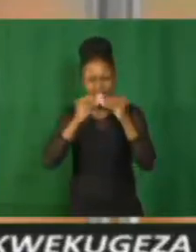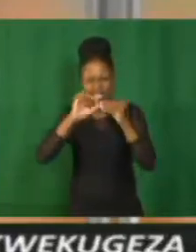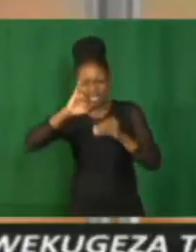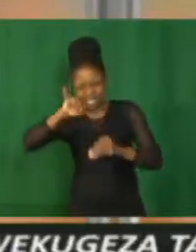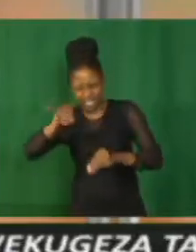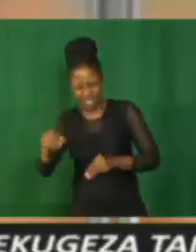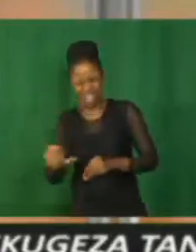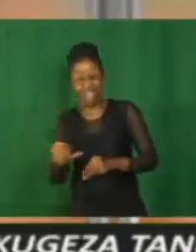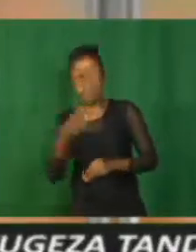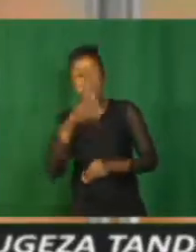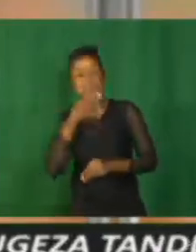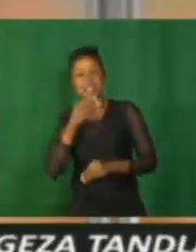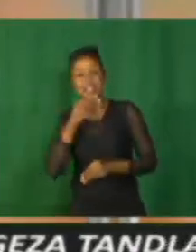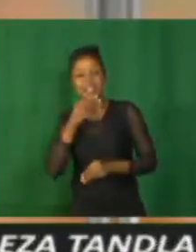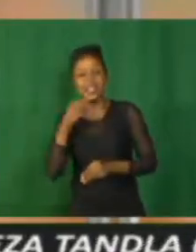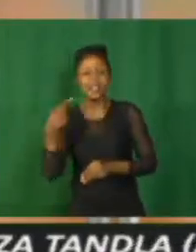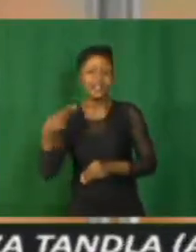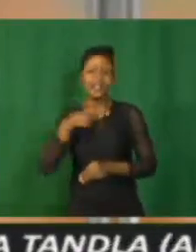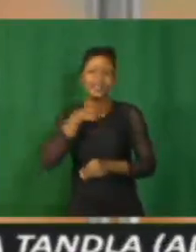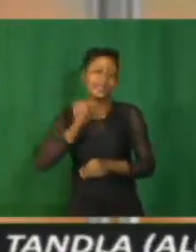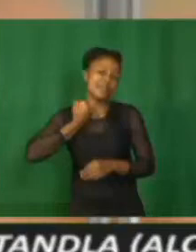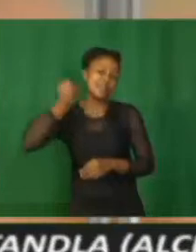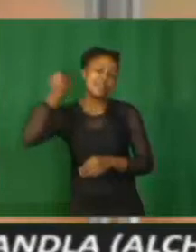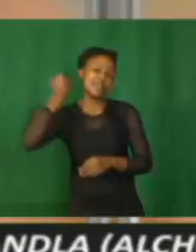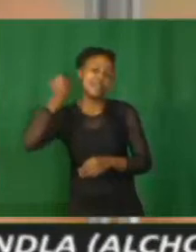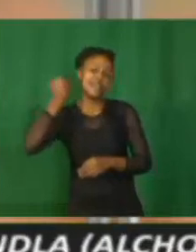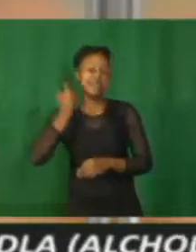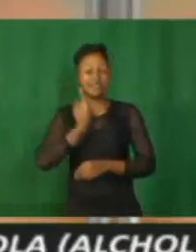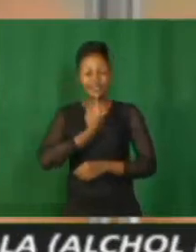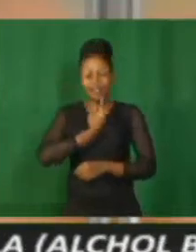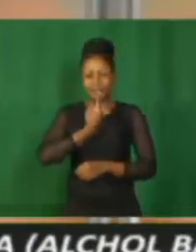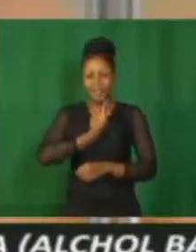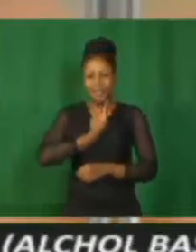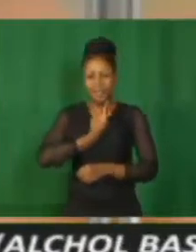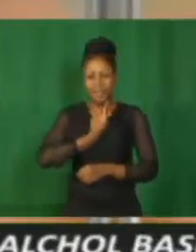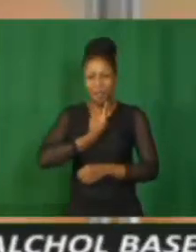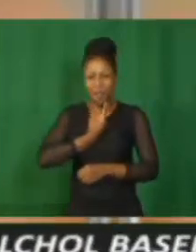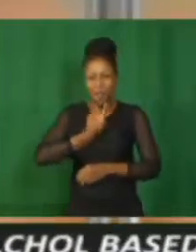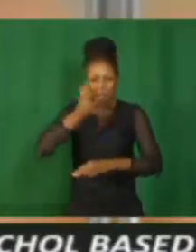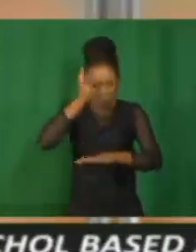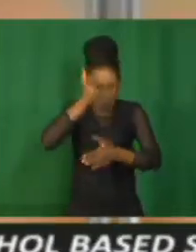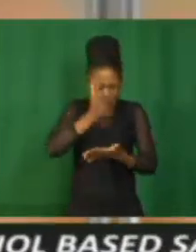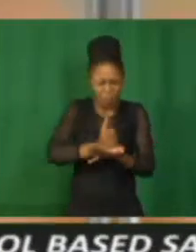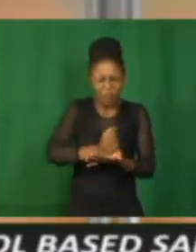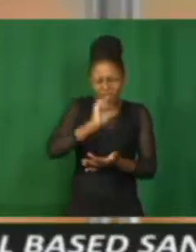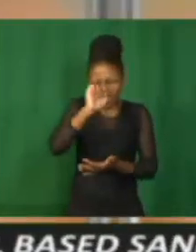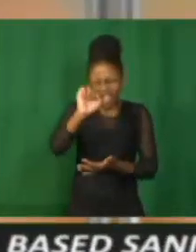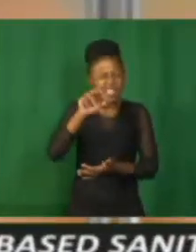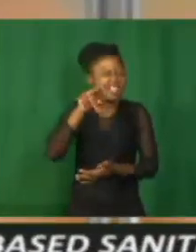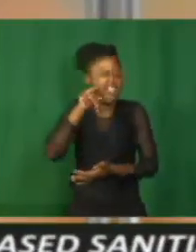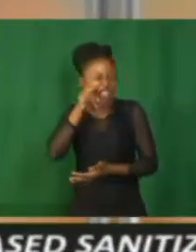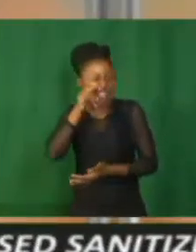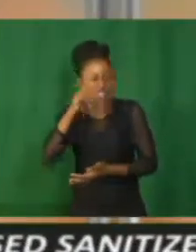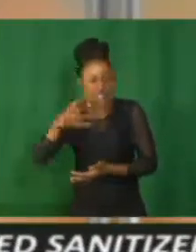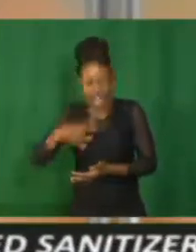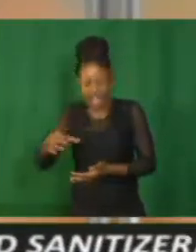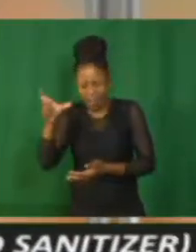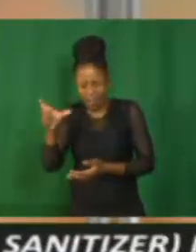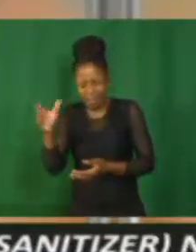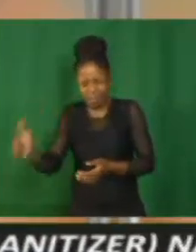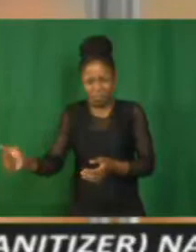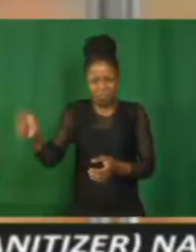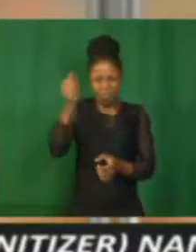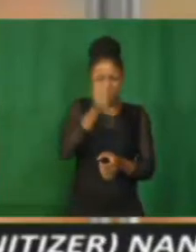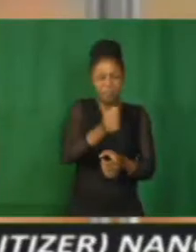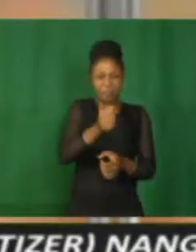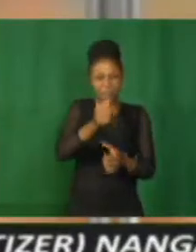So, his office had to be filled, and that's the significance of the number 12. And biblically, the